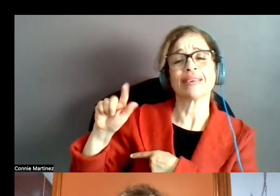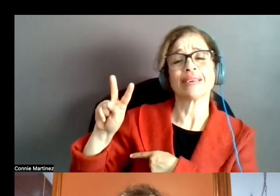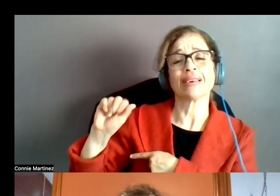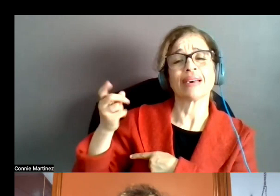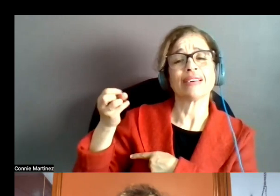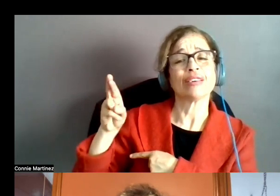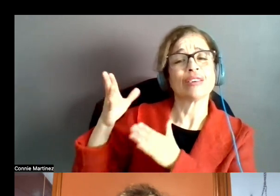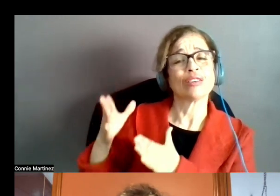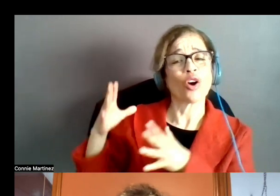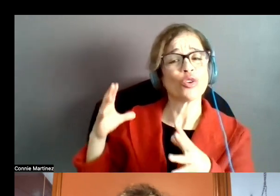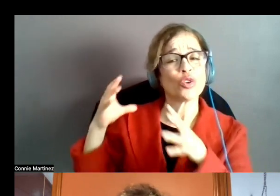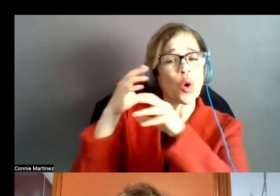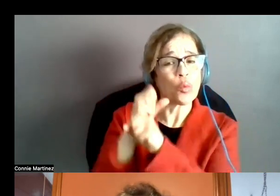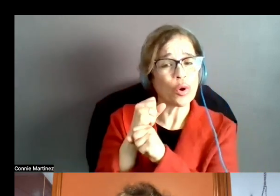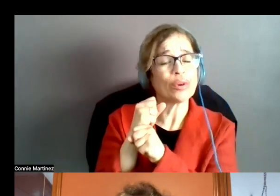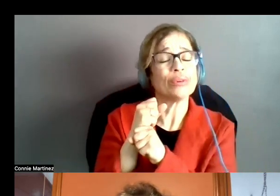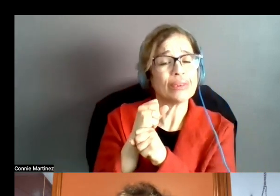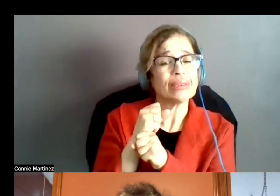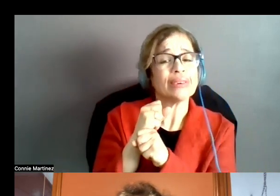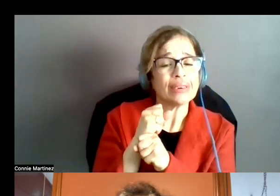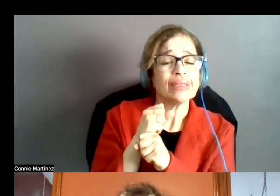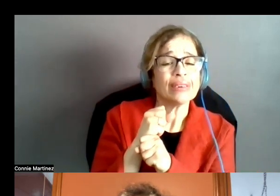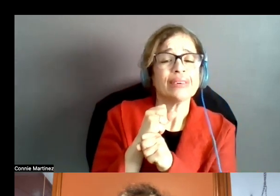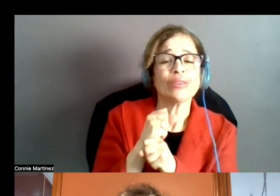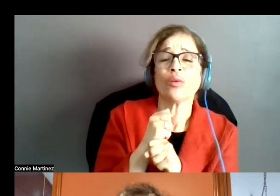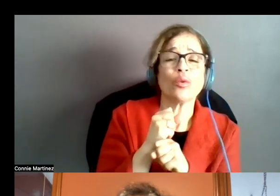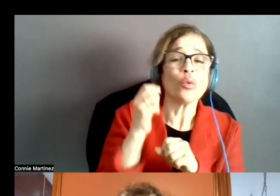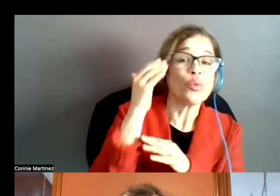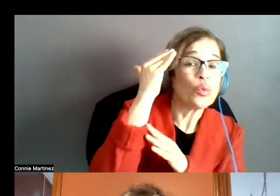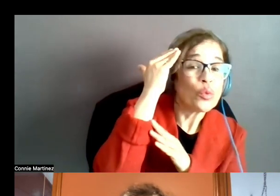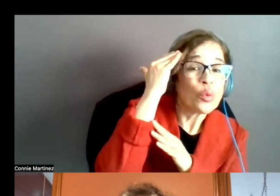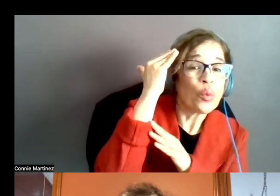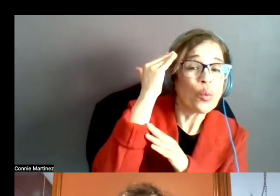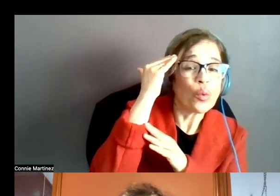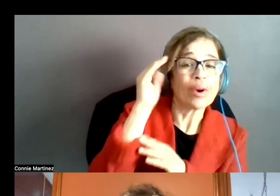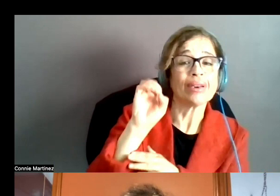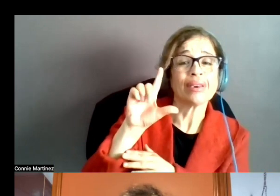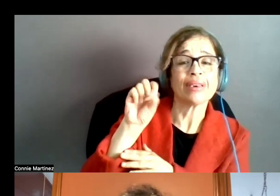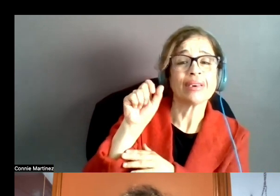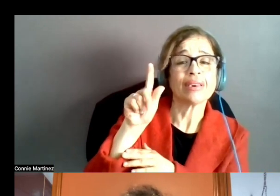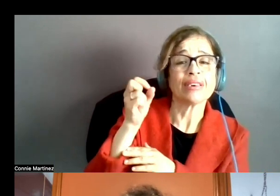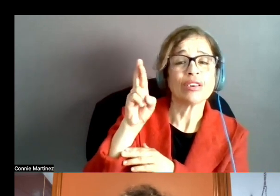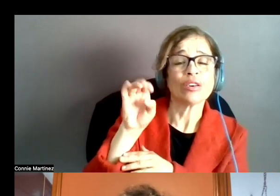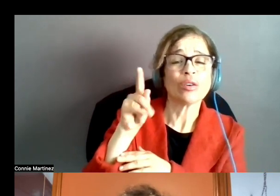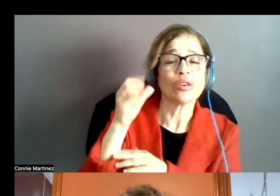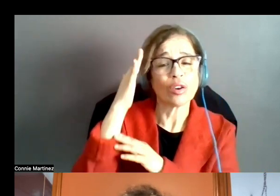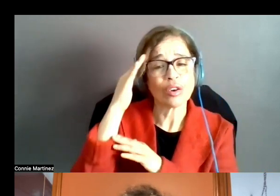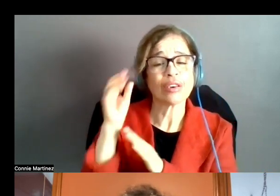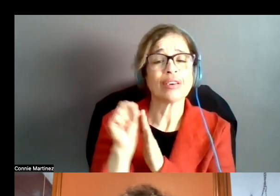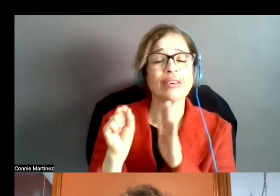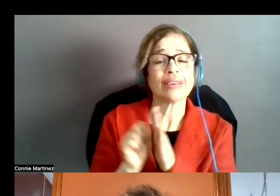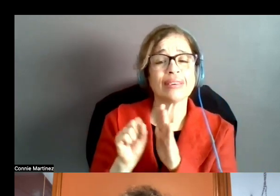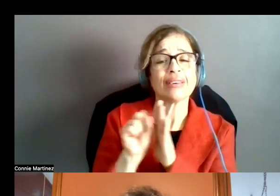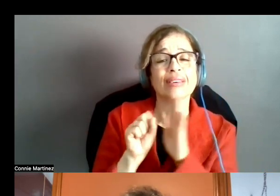But to summarize what I just said, it's known to Salvador is known to be, the state of Bahia